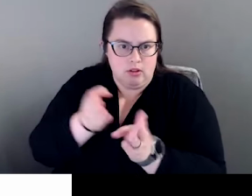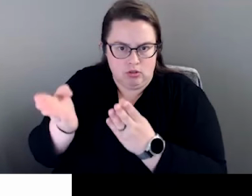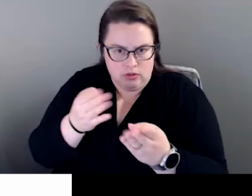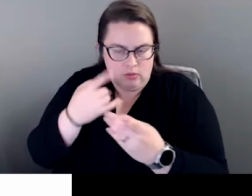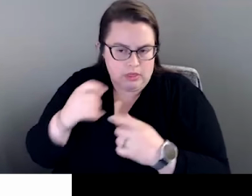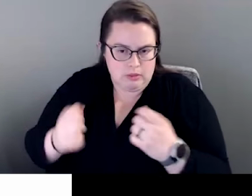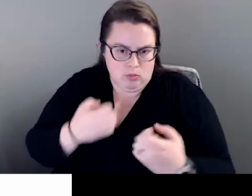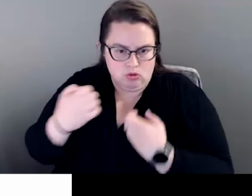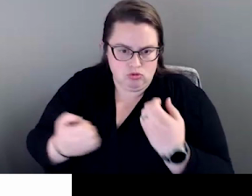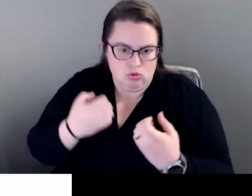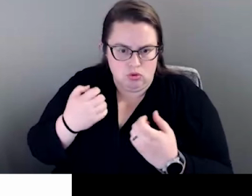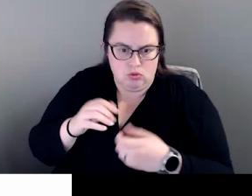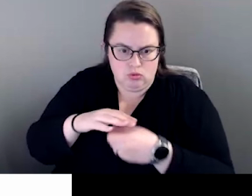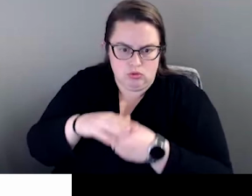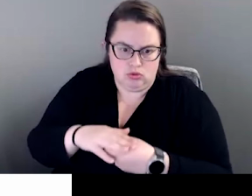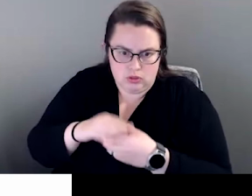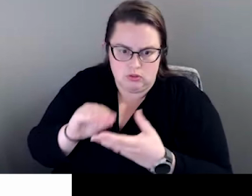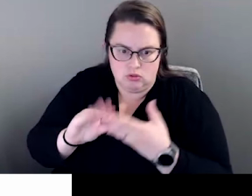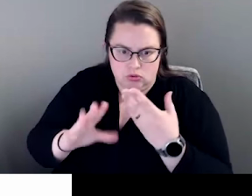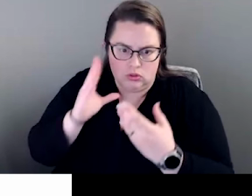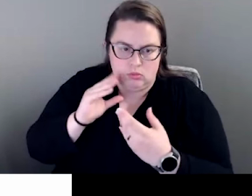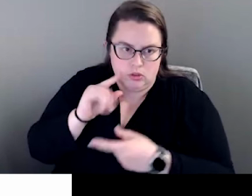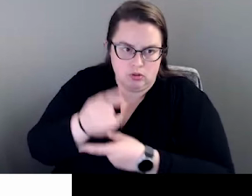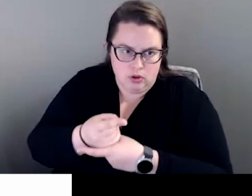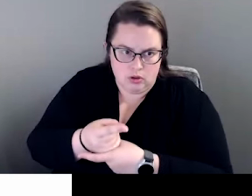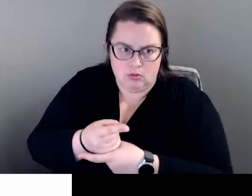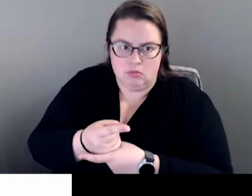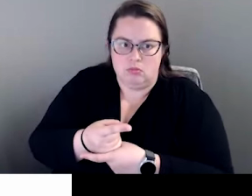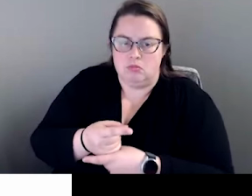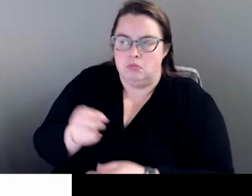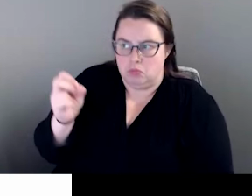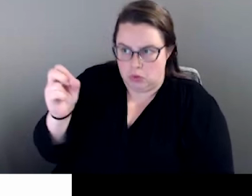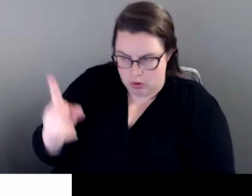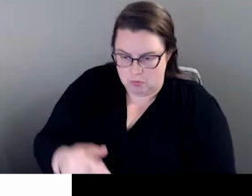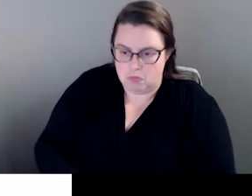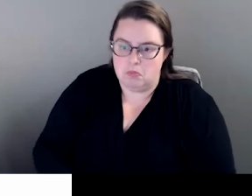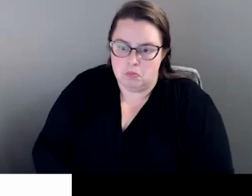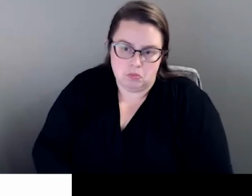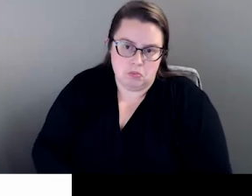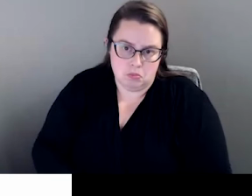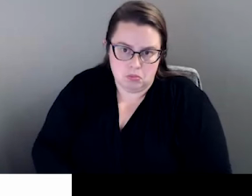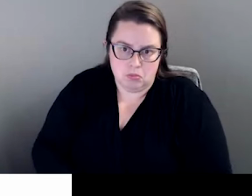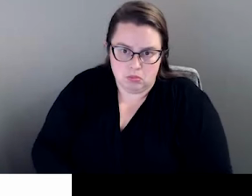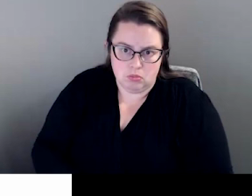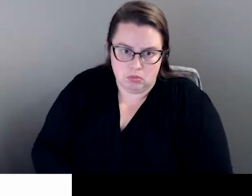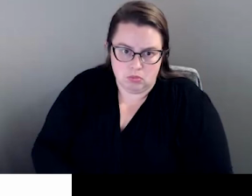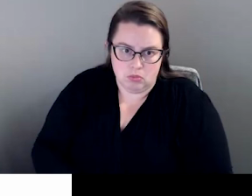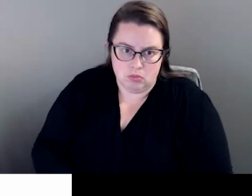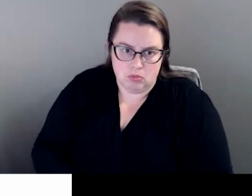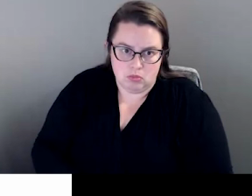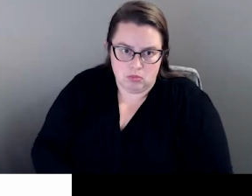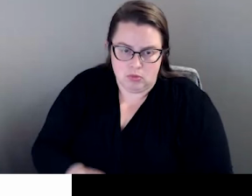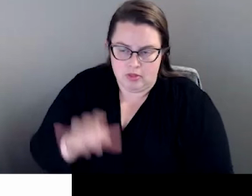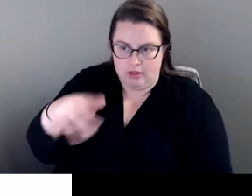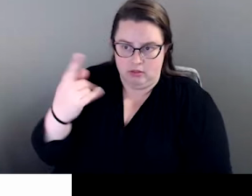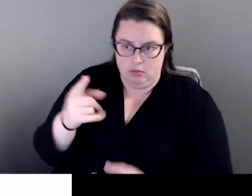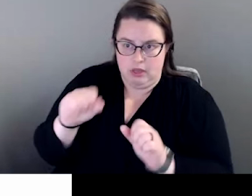the student is experiencing, right? Okay. That is something that you could provide to the